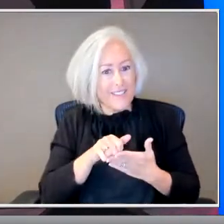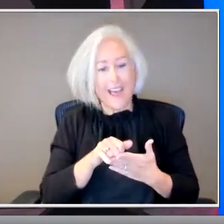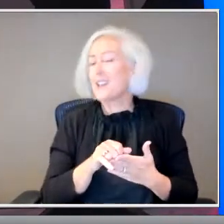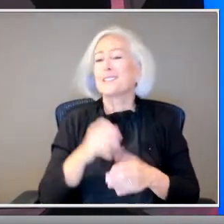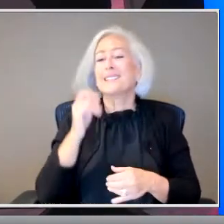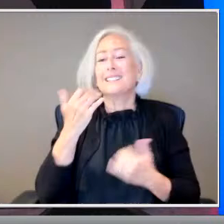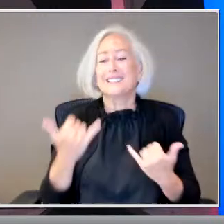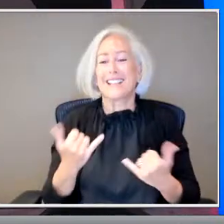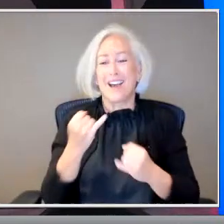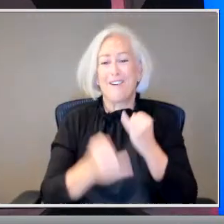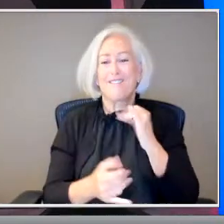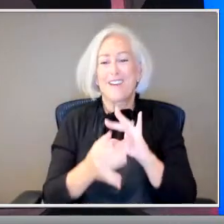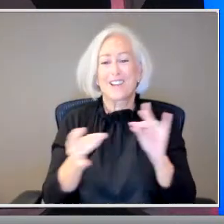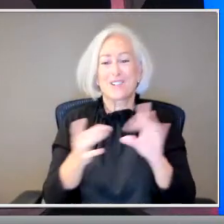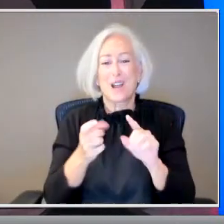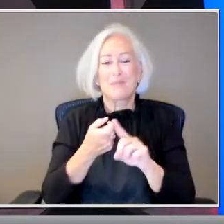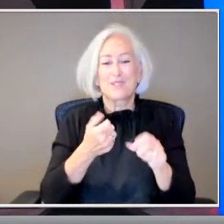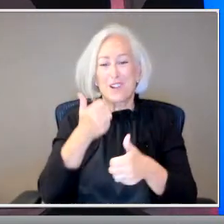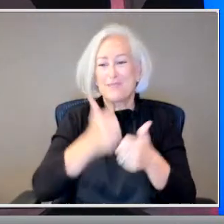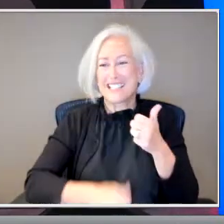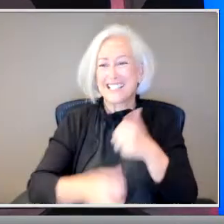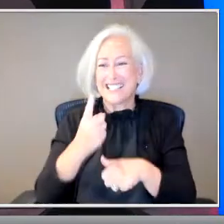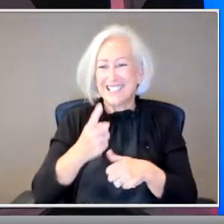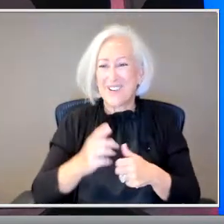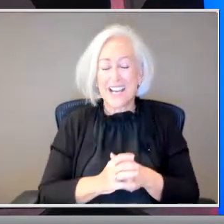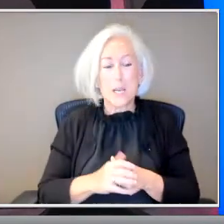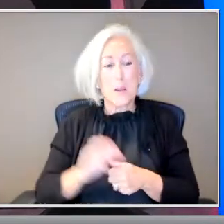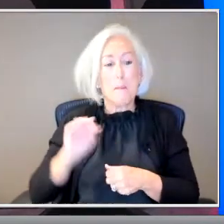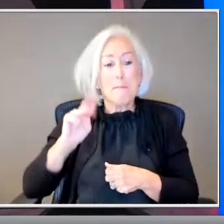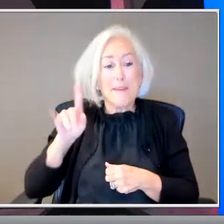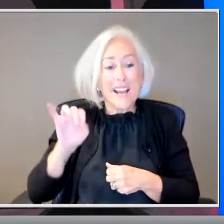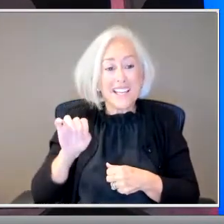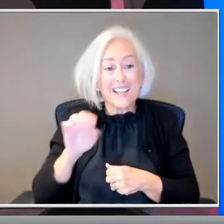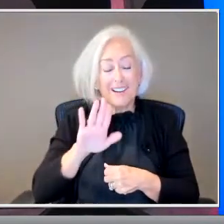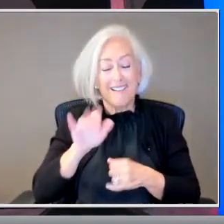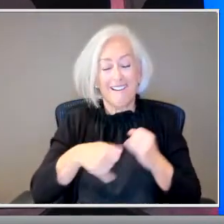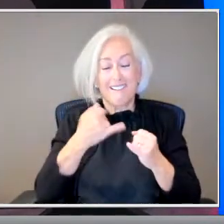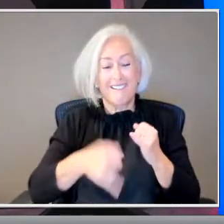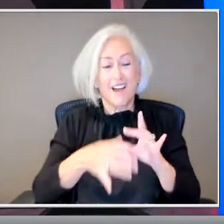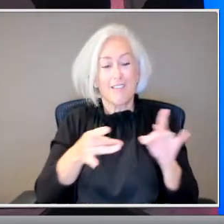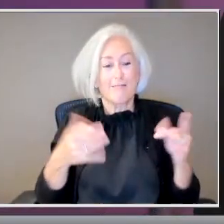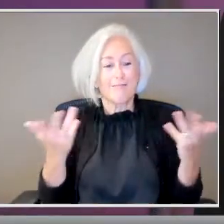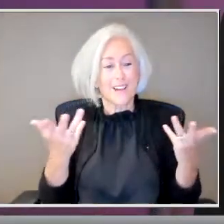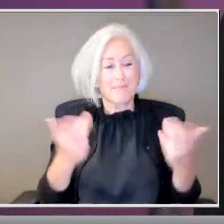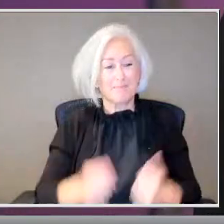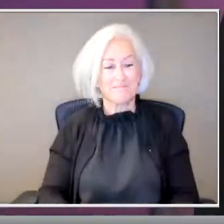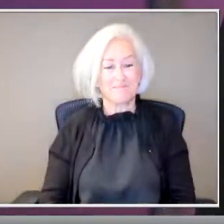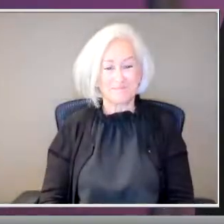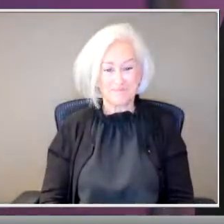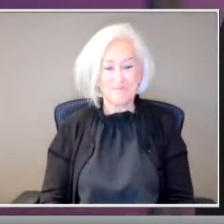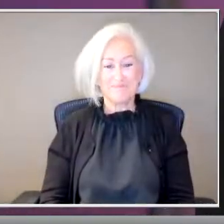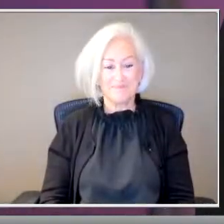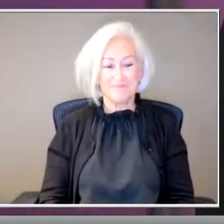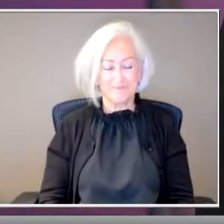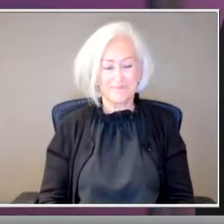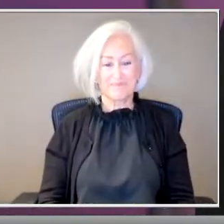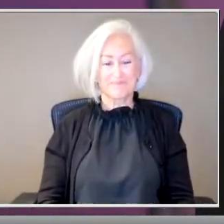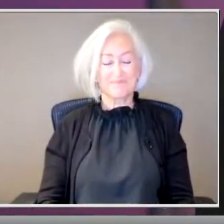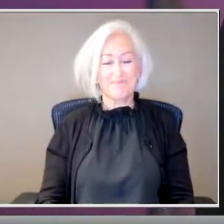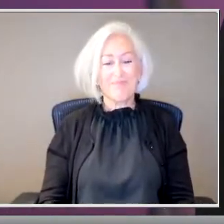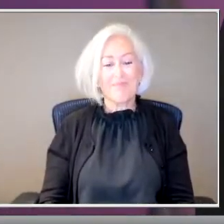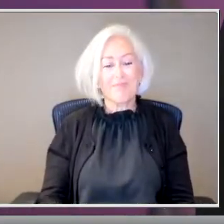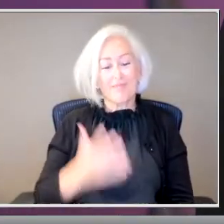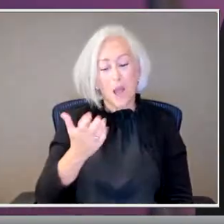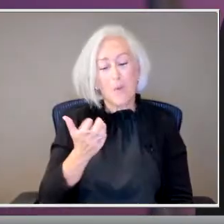from our guests. Mike, I want to start with you. What would you like our viewers to know? I guess I would like the viewers to know